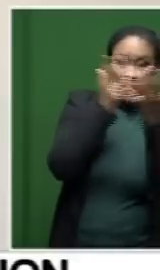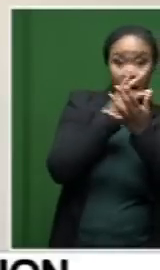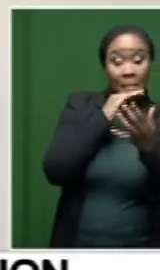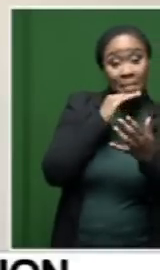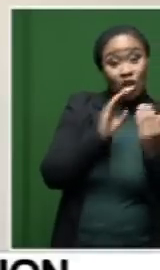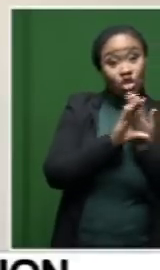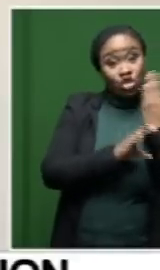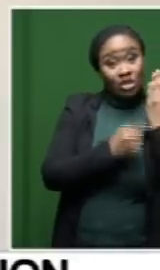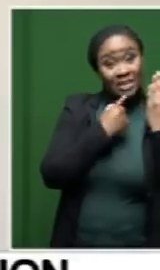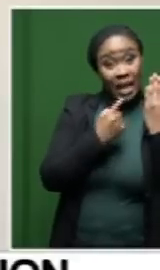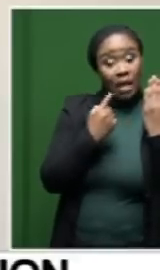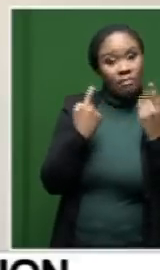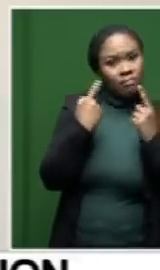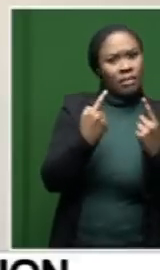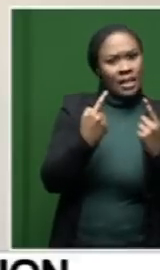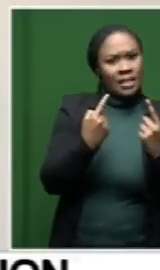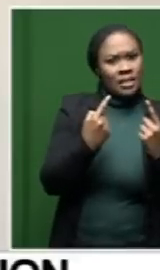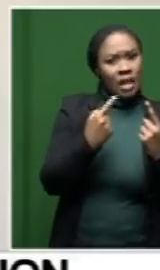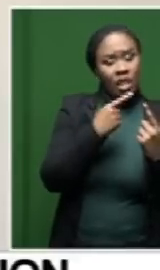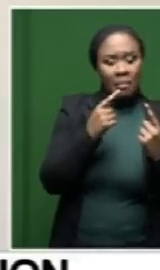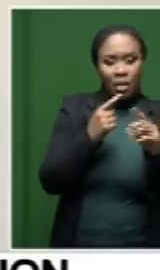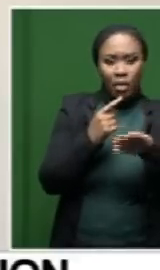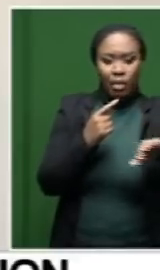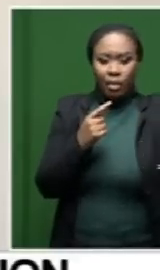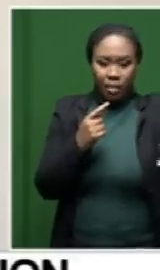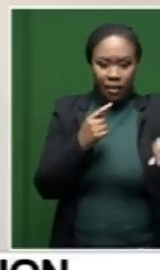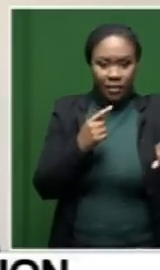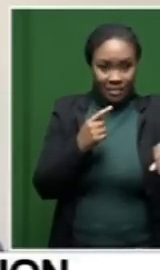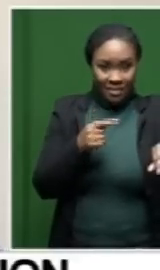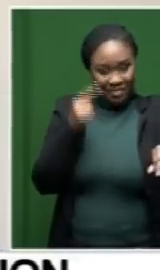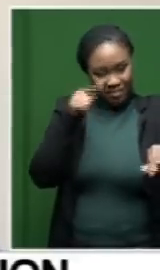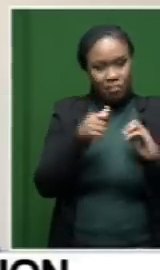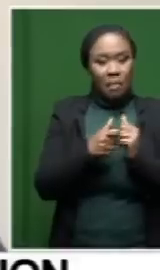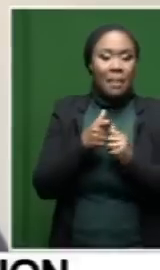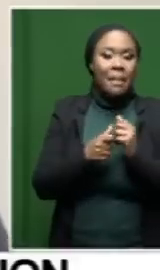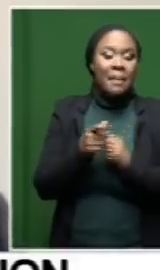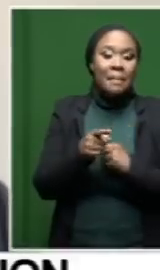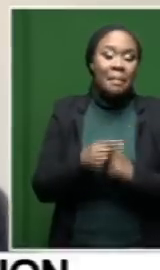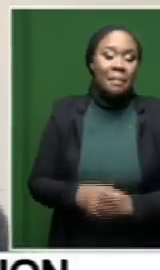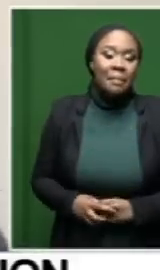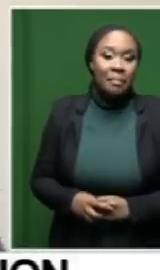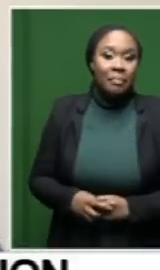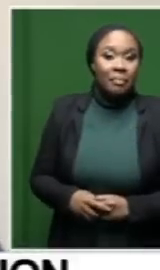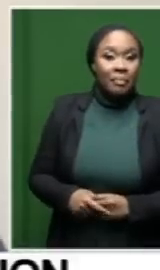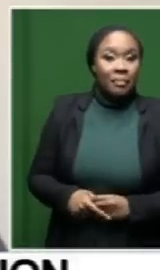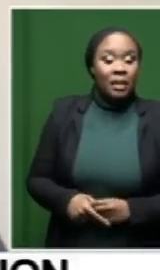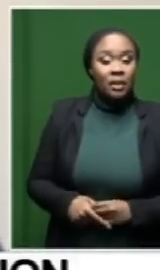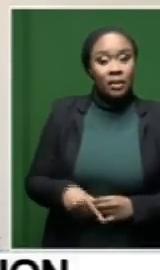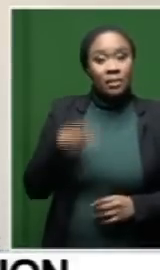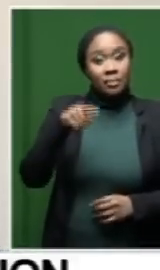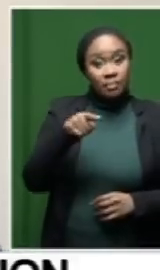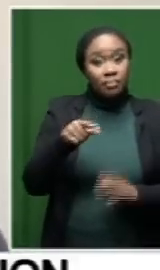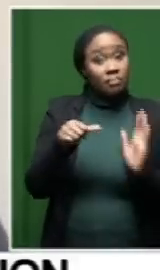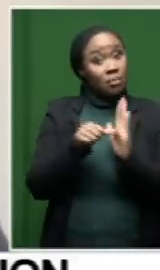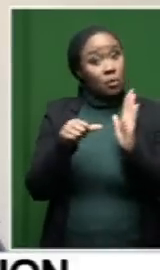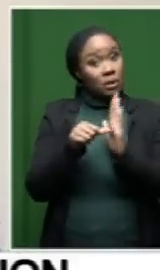the Constitution to look after the welfare of the nation. And this has been an important revelation. And